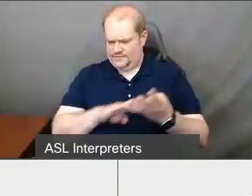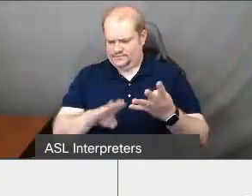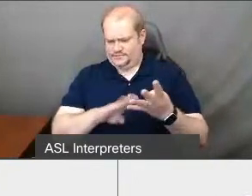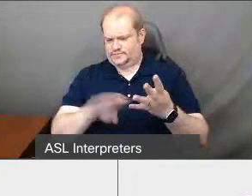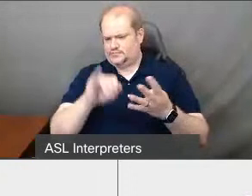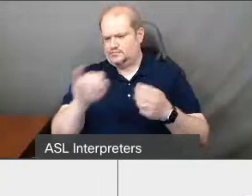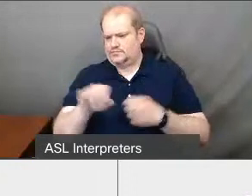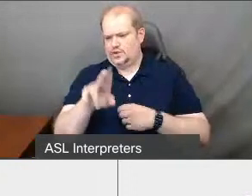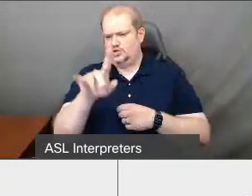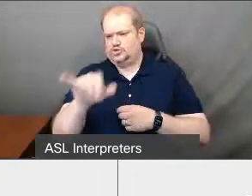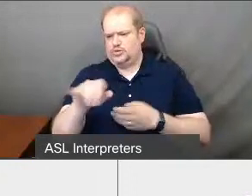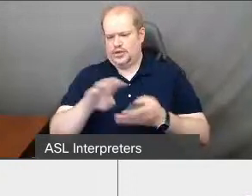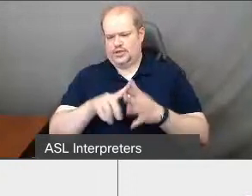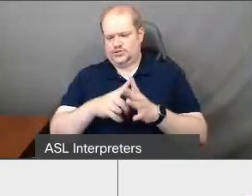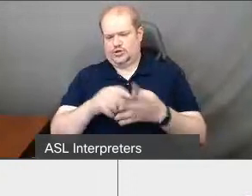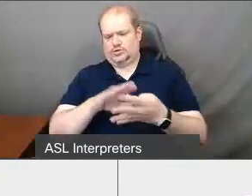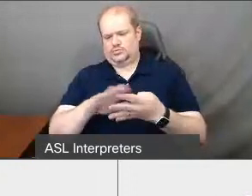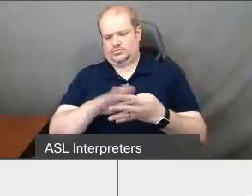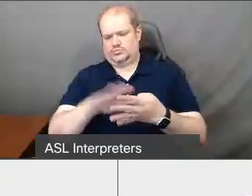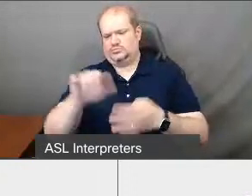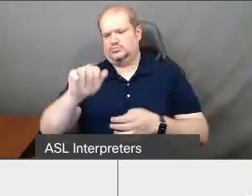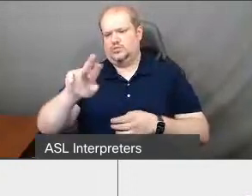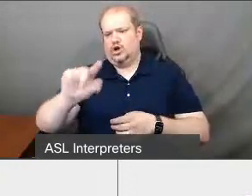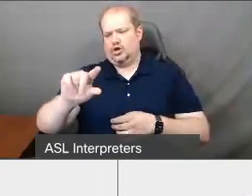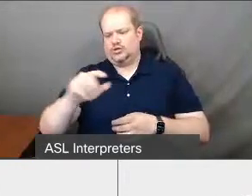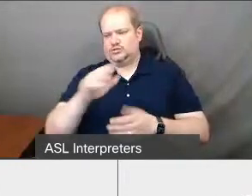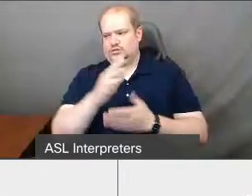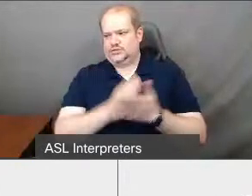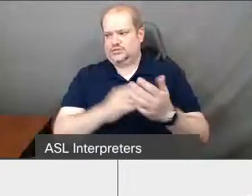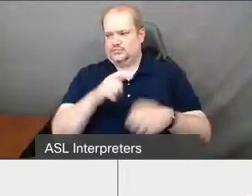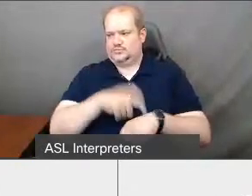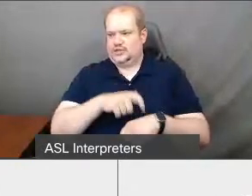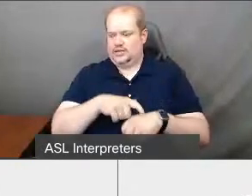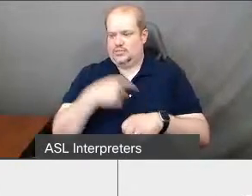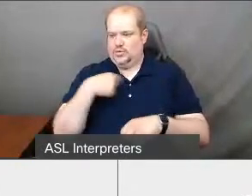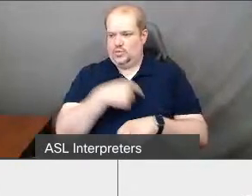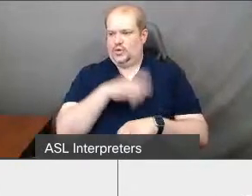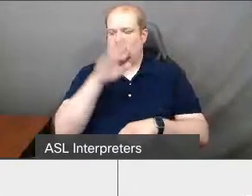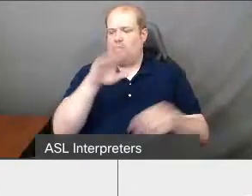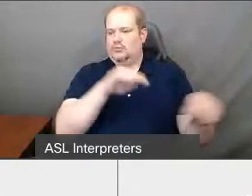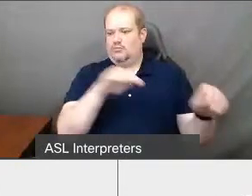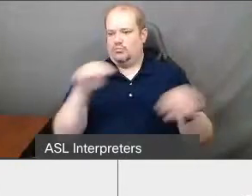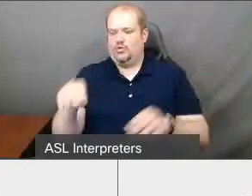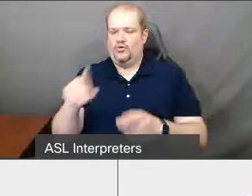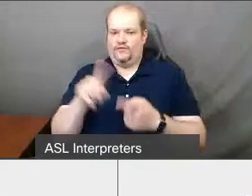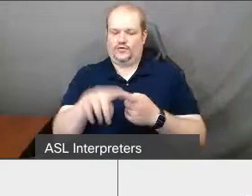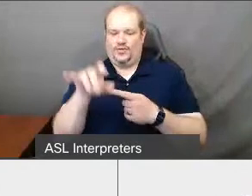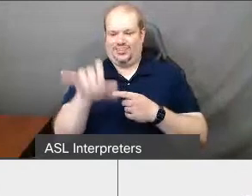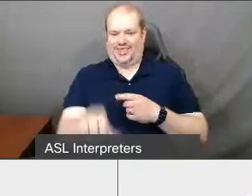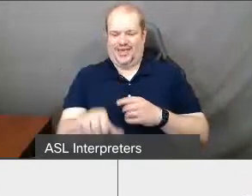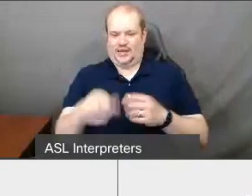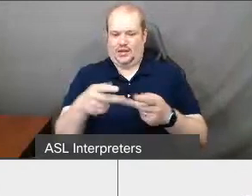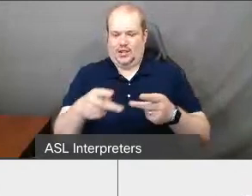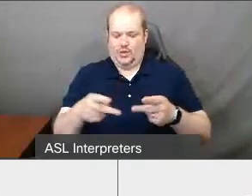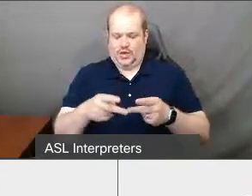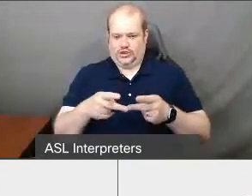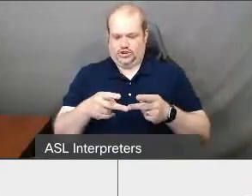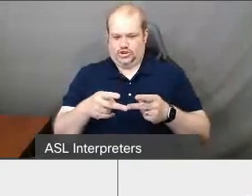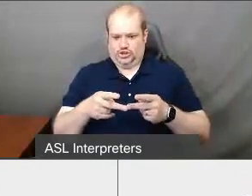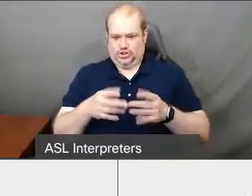beginning of August timeframe. So at some point in time, we will be moving over to that